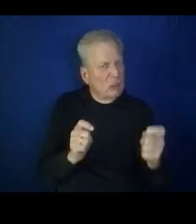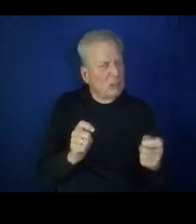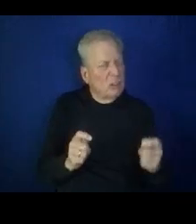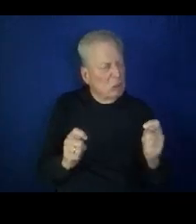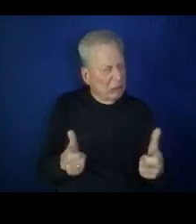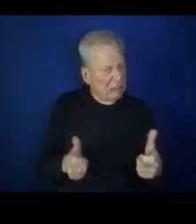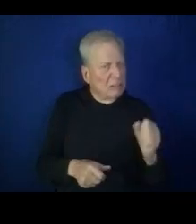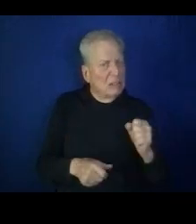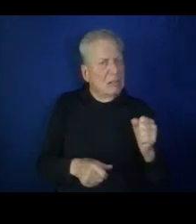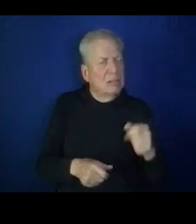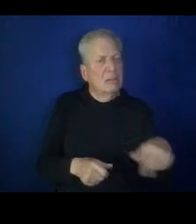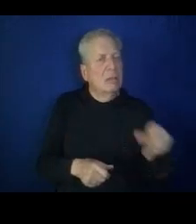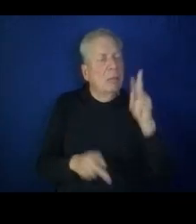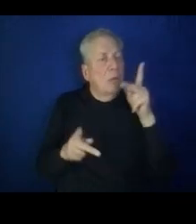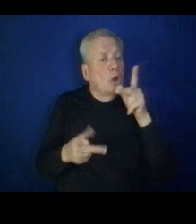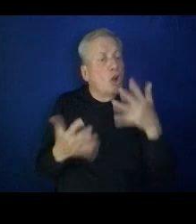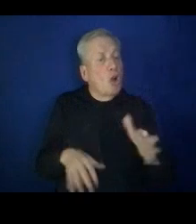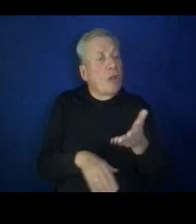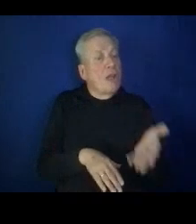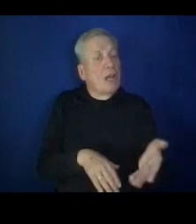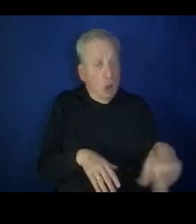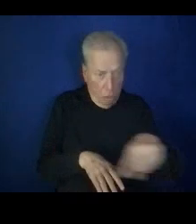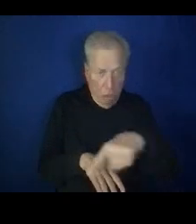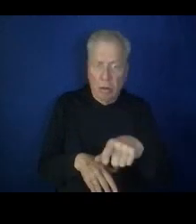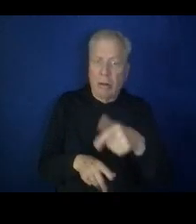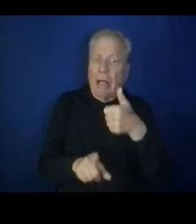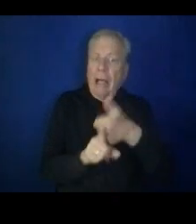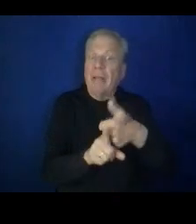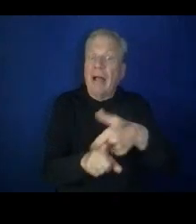The players that are there are changing.